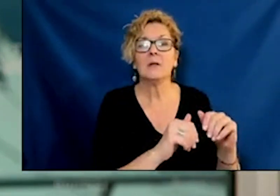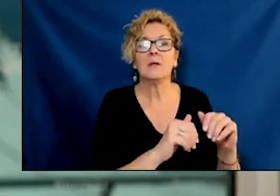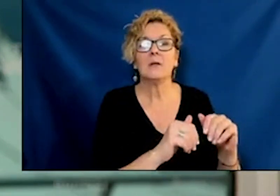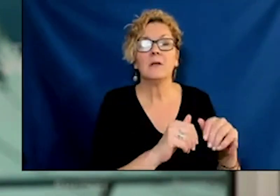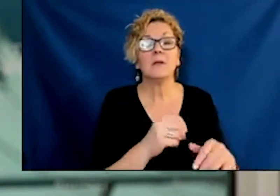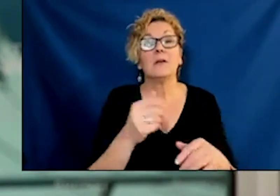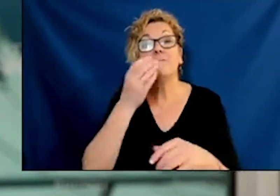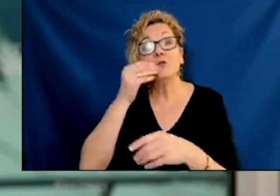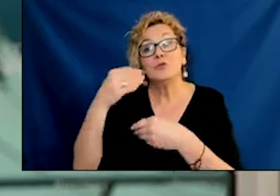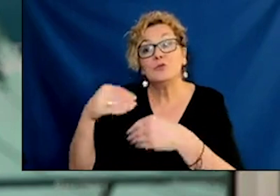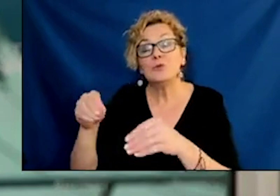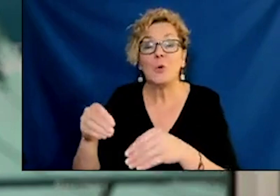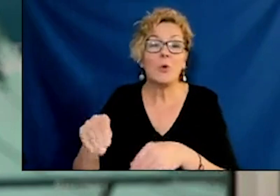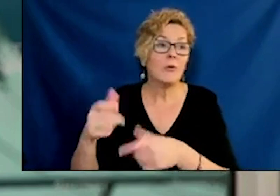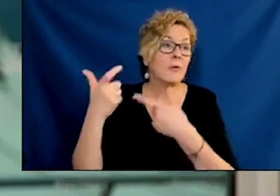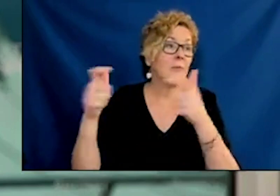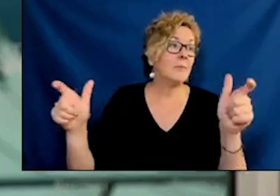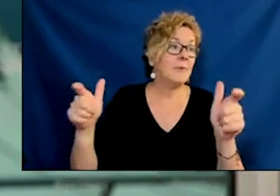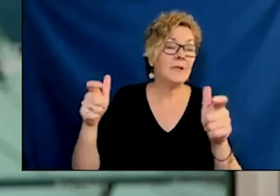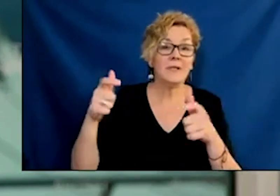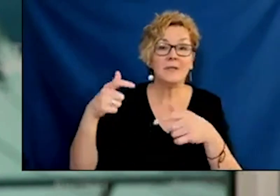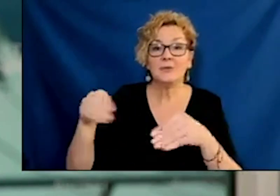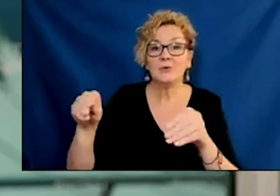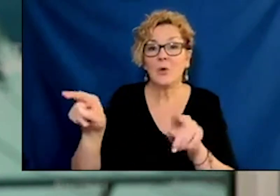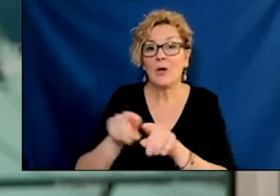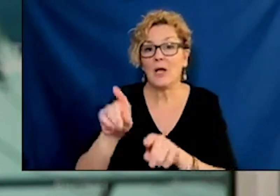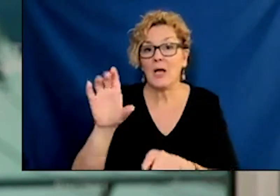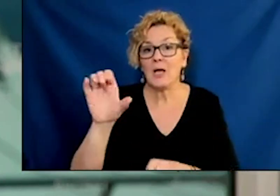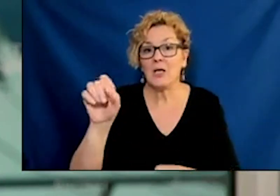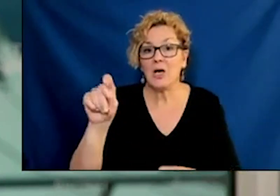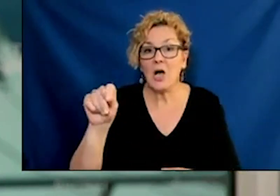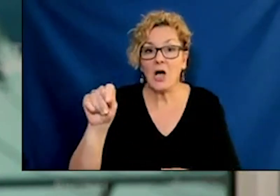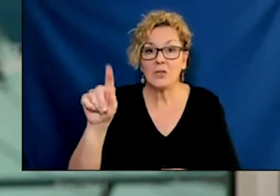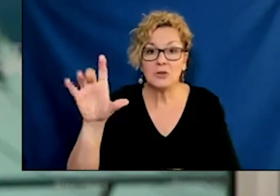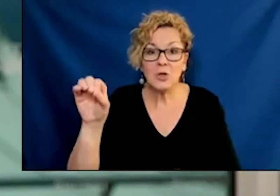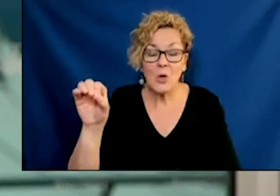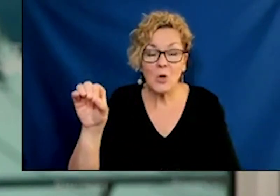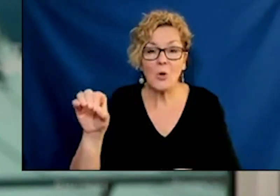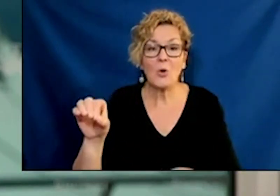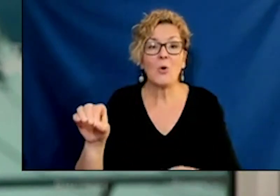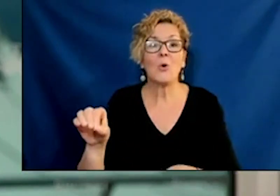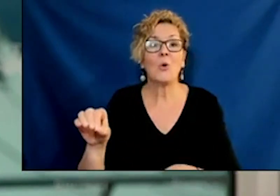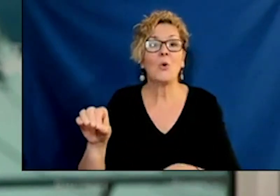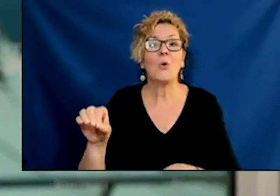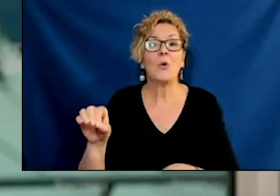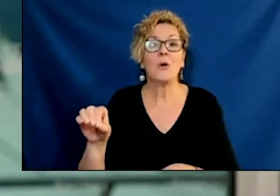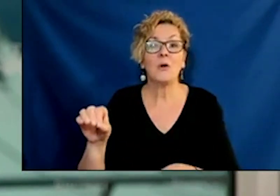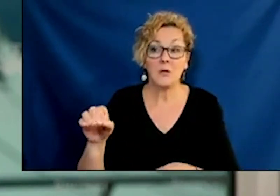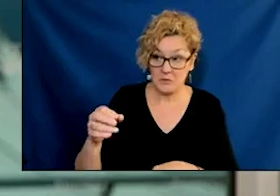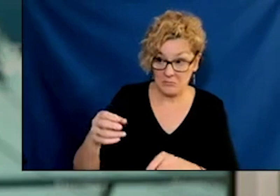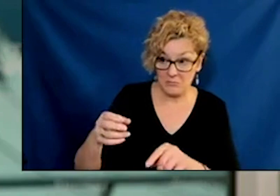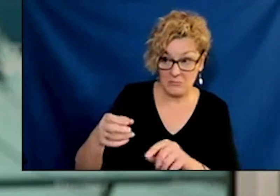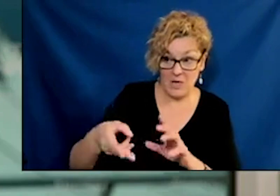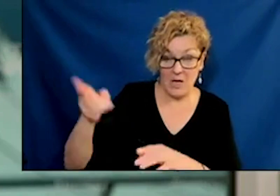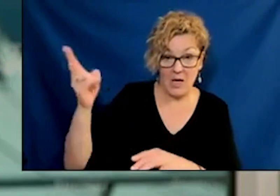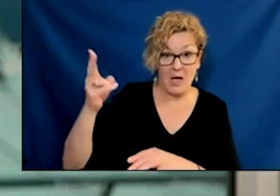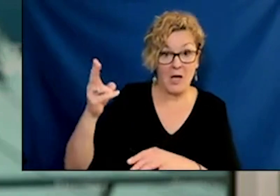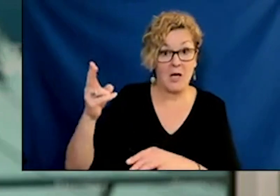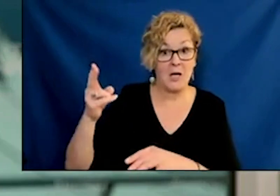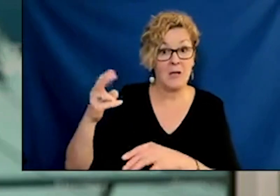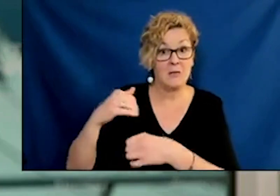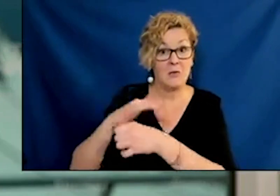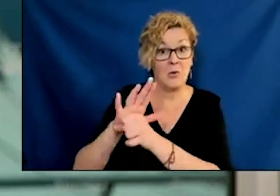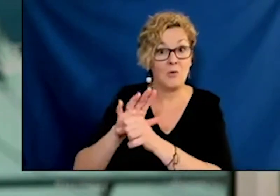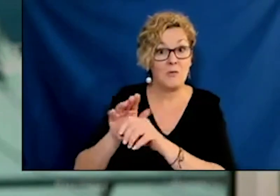do investigations where we're seeing workplace transmission. So we see, for example, a number of food processing plants where we've had